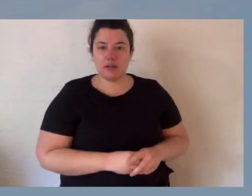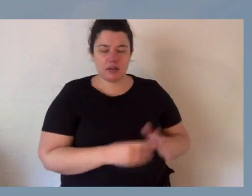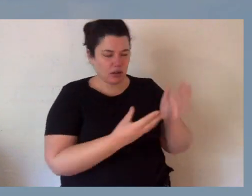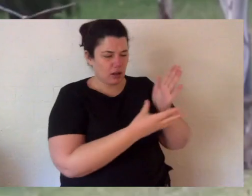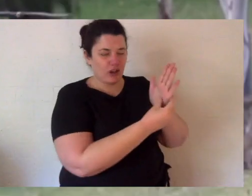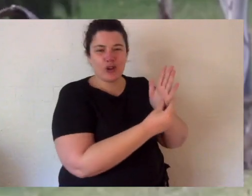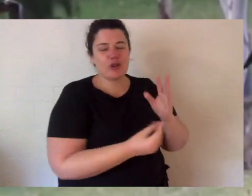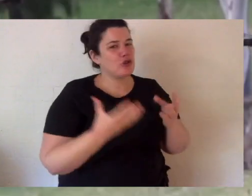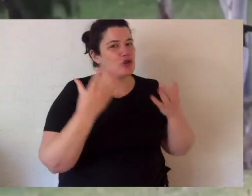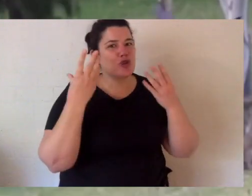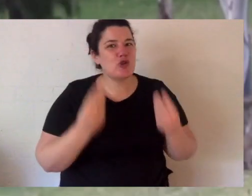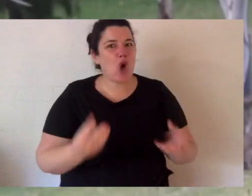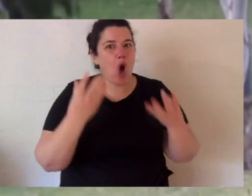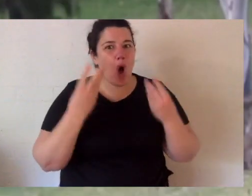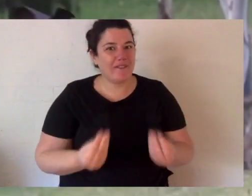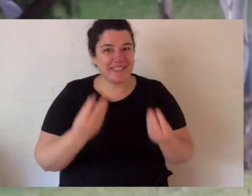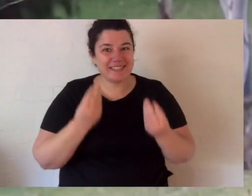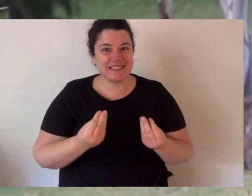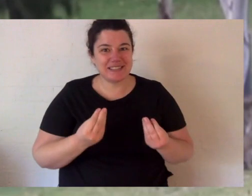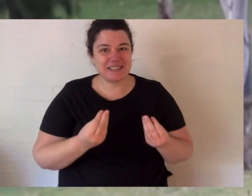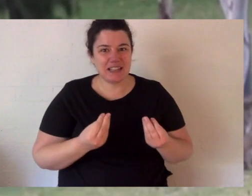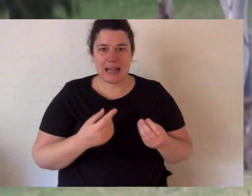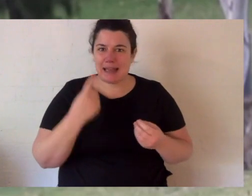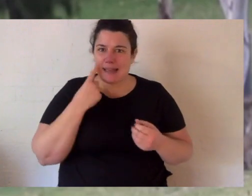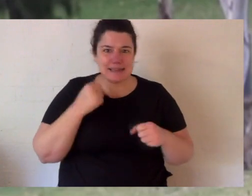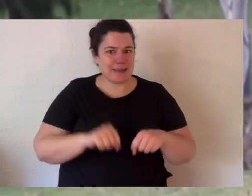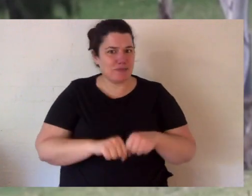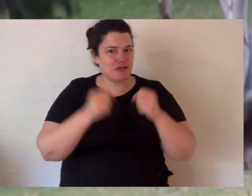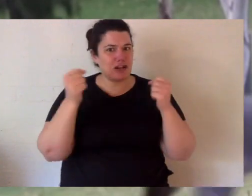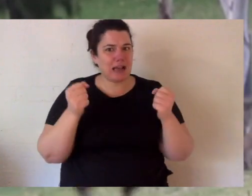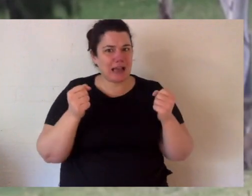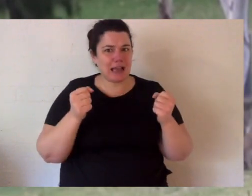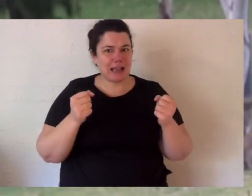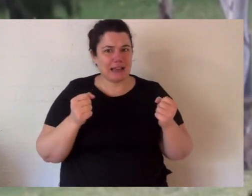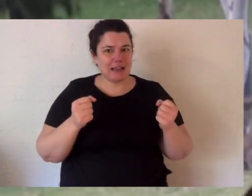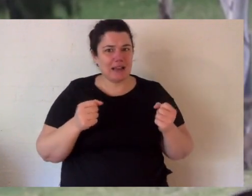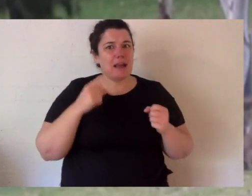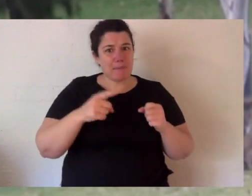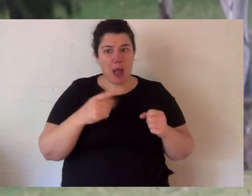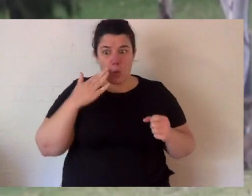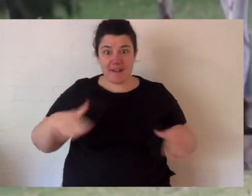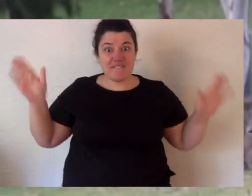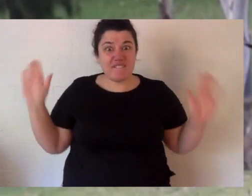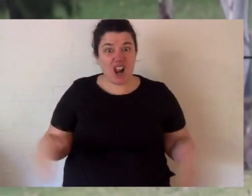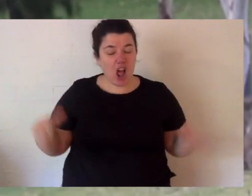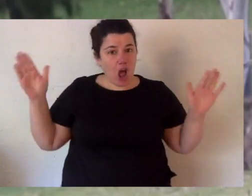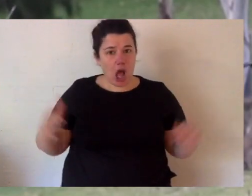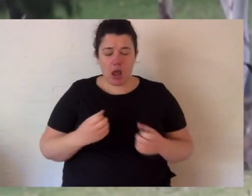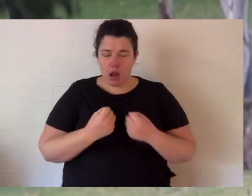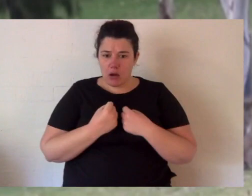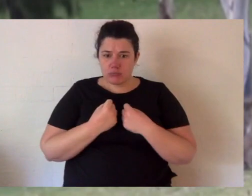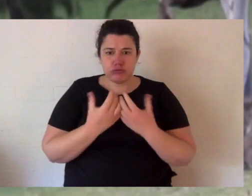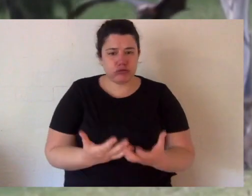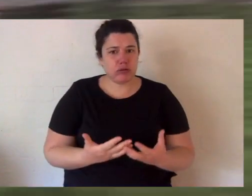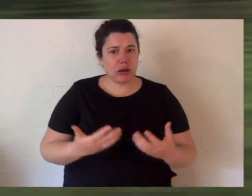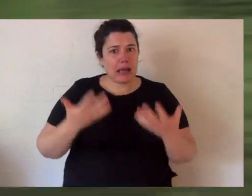is incredibly soft, and it's really fragile between those wings. Now they have to use quite a fair bit of effort to be